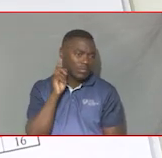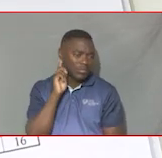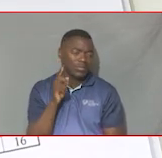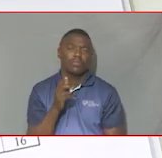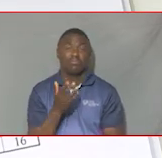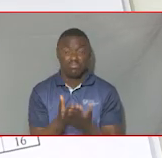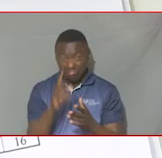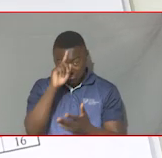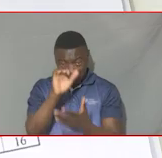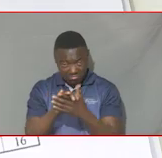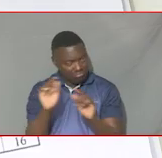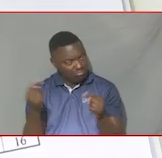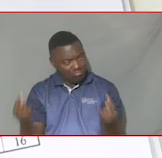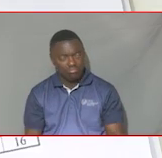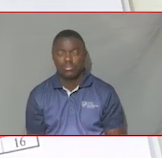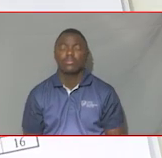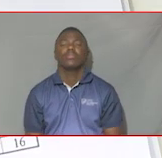reliable? Now, people,